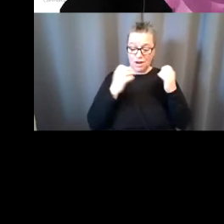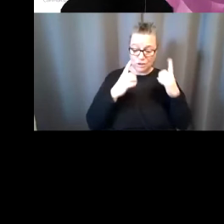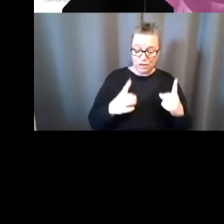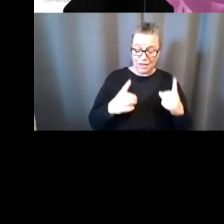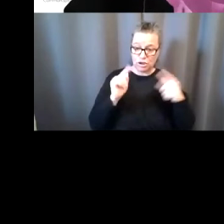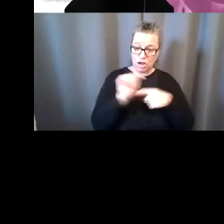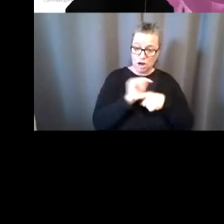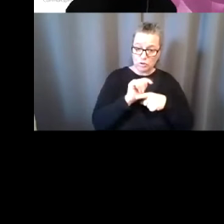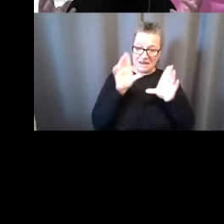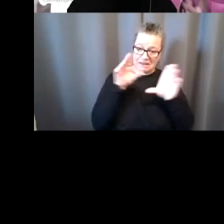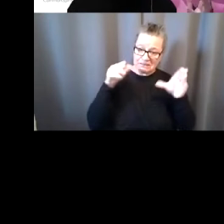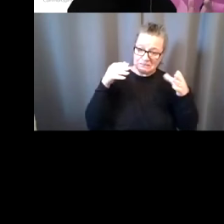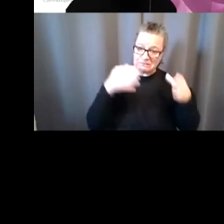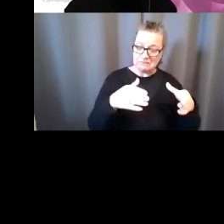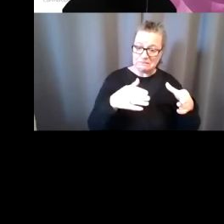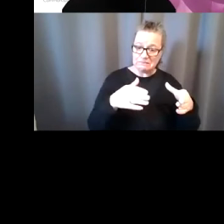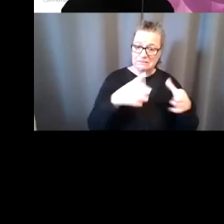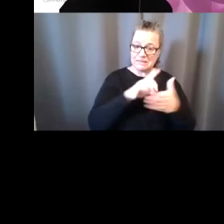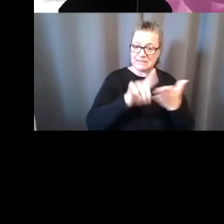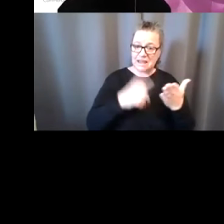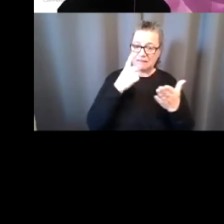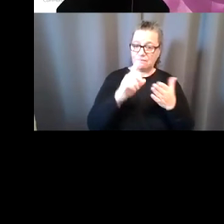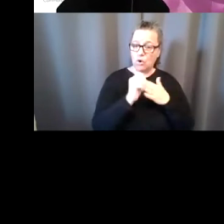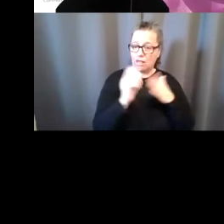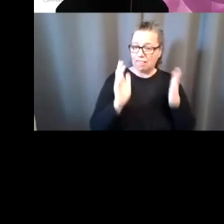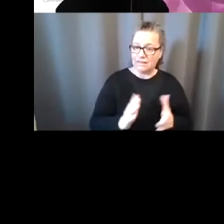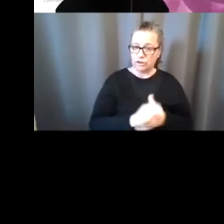to or designed for our leaders?